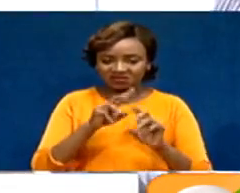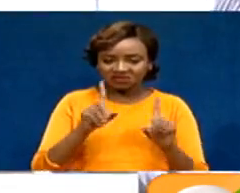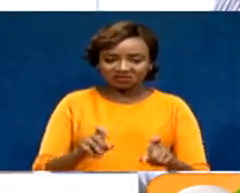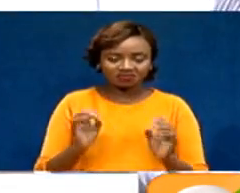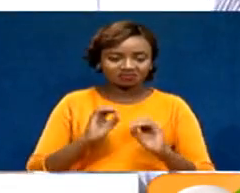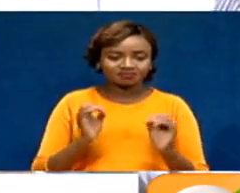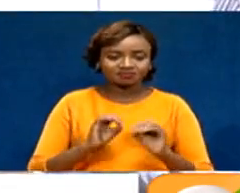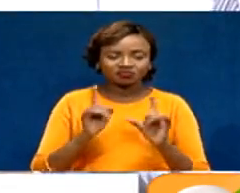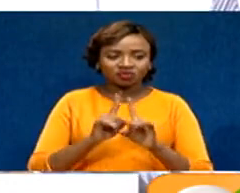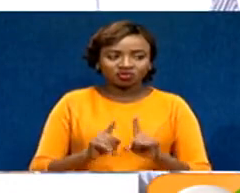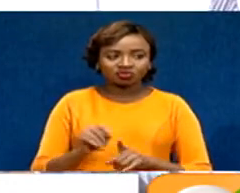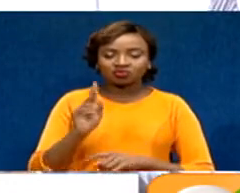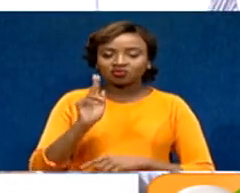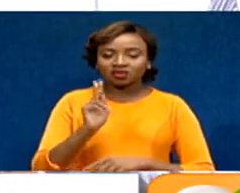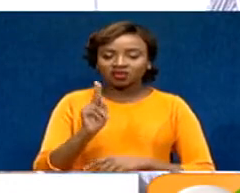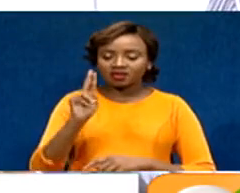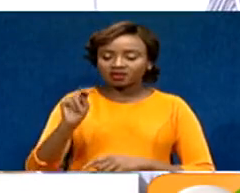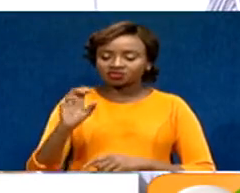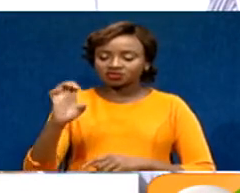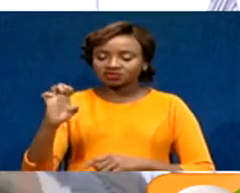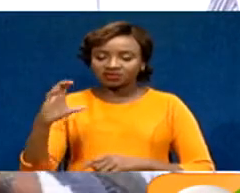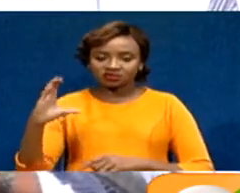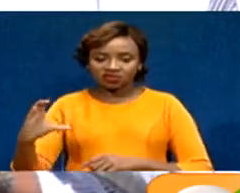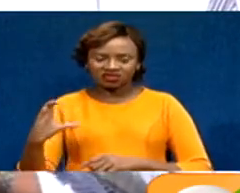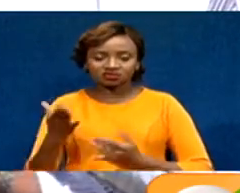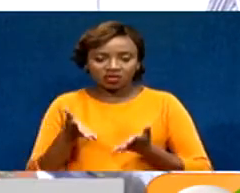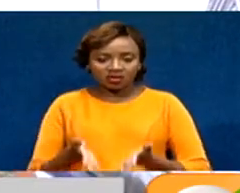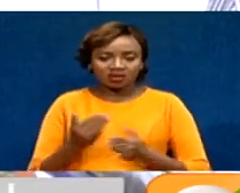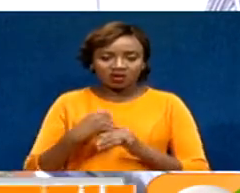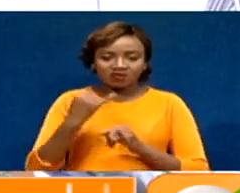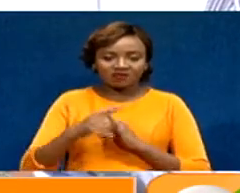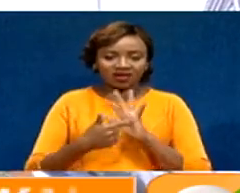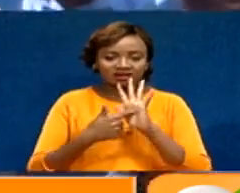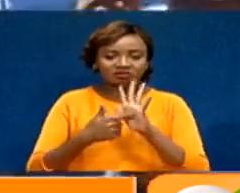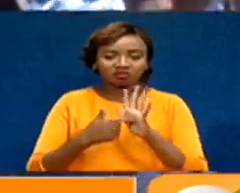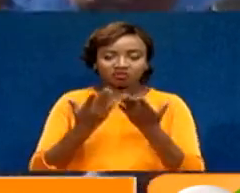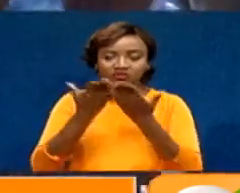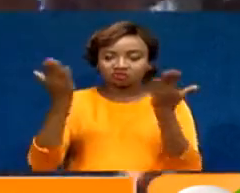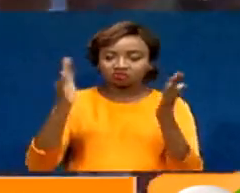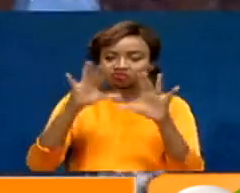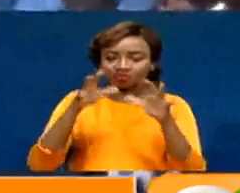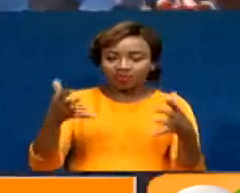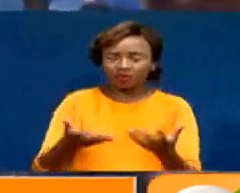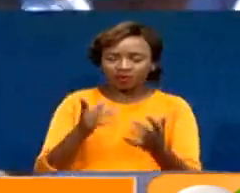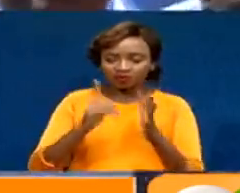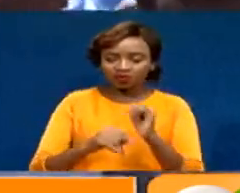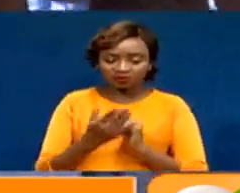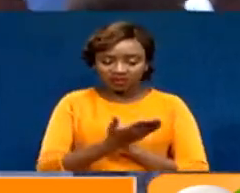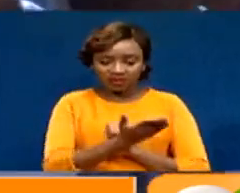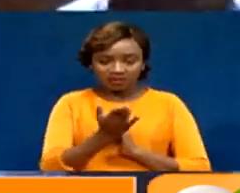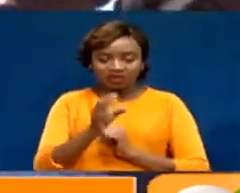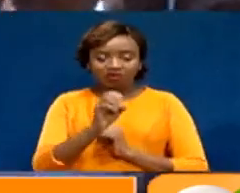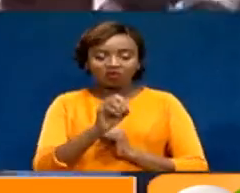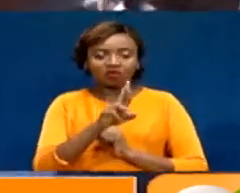kitaifa. The Kenya National Examination Council has now finally shown the whole world that the candidates of